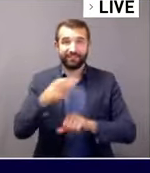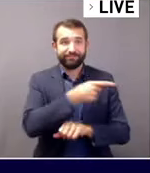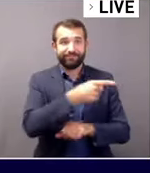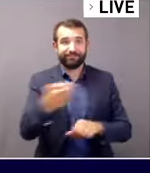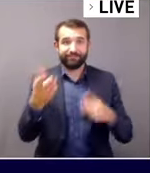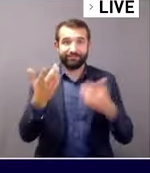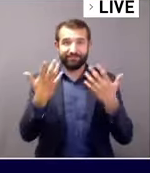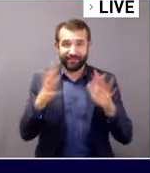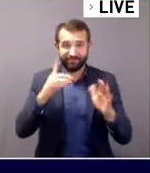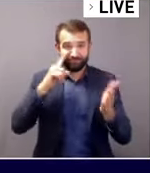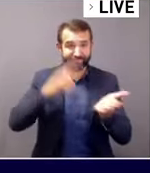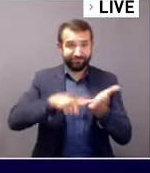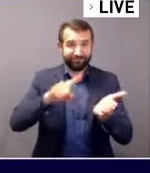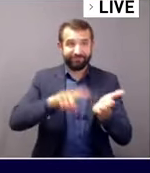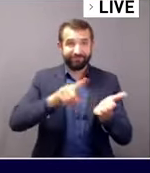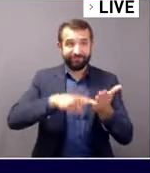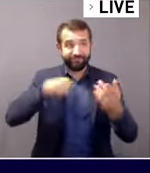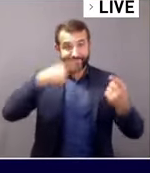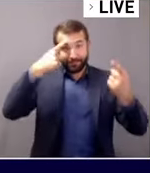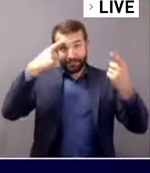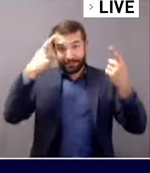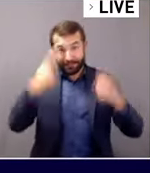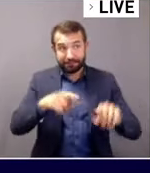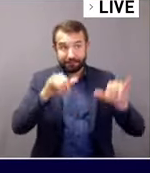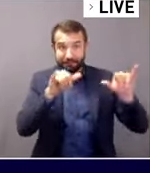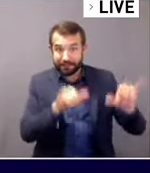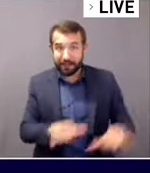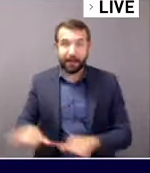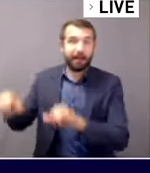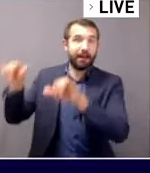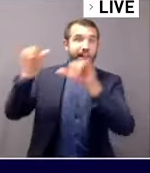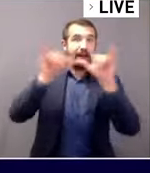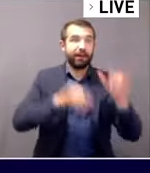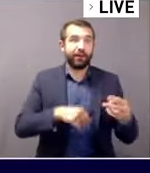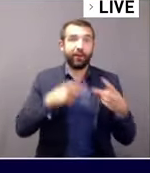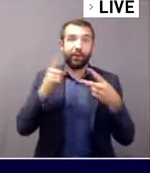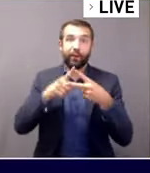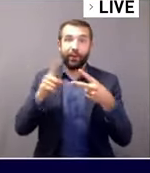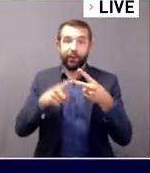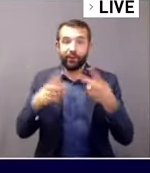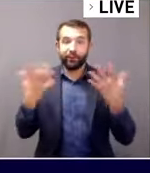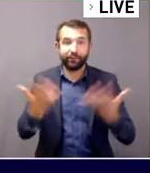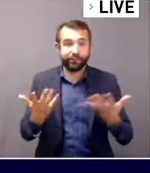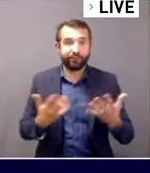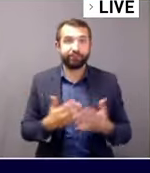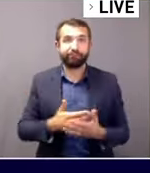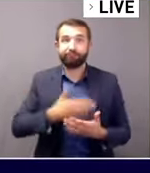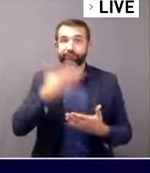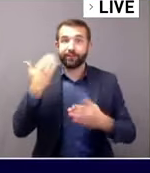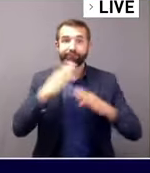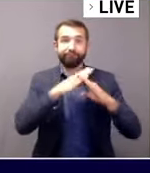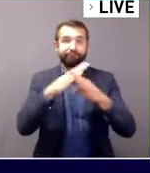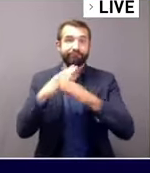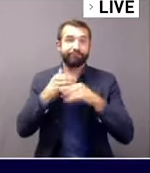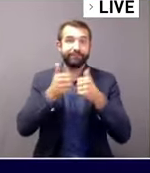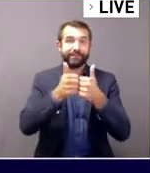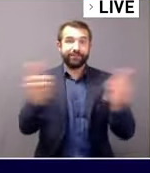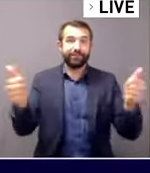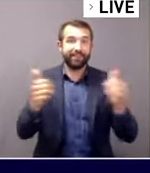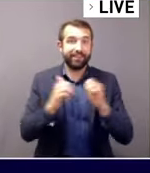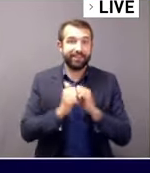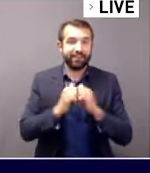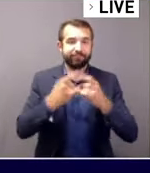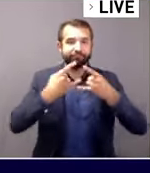is that two things really set apart the prevention steps that you and your family can take: wearing a face